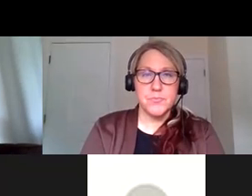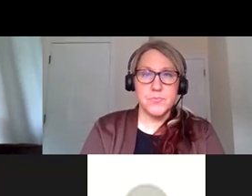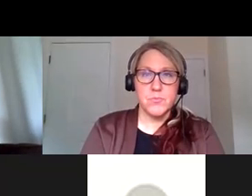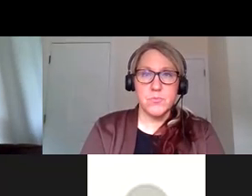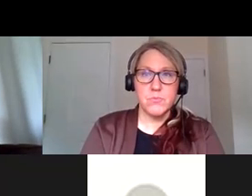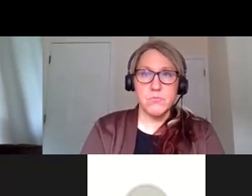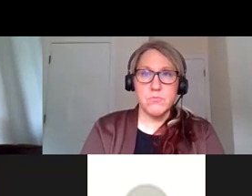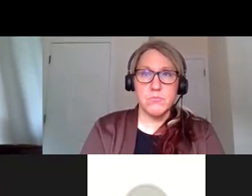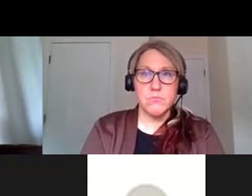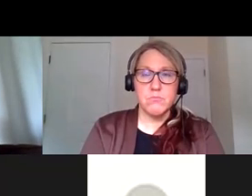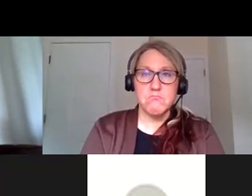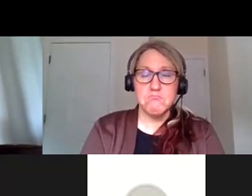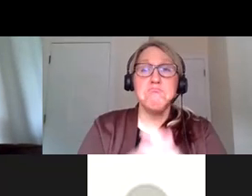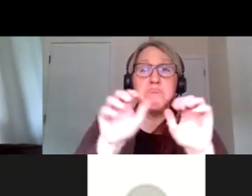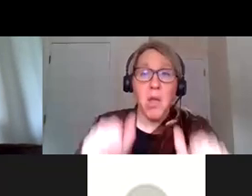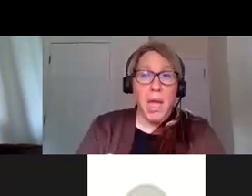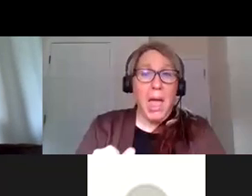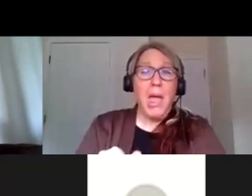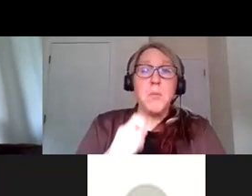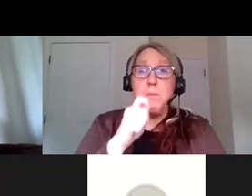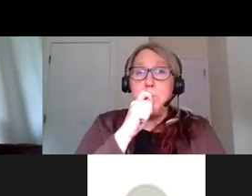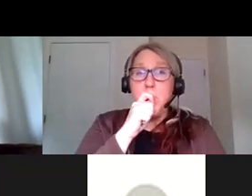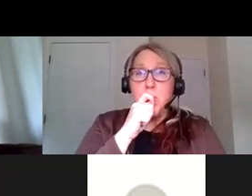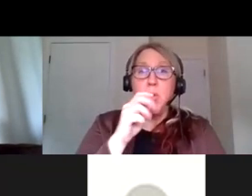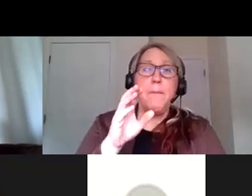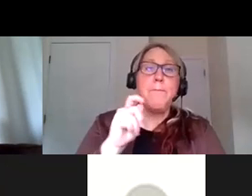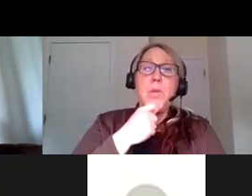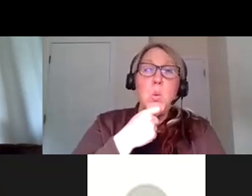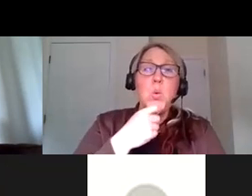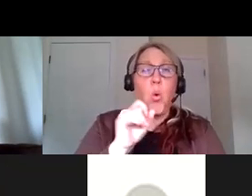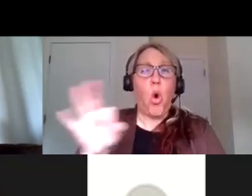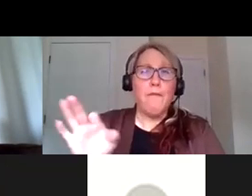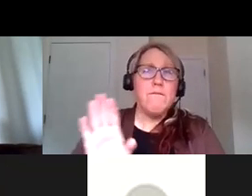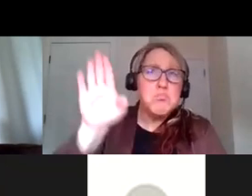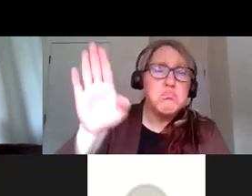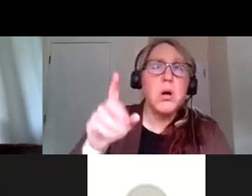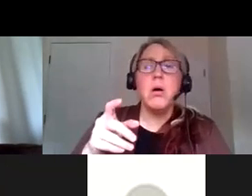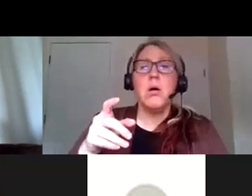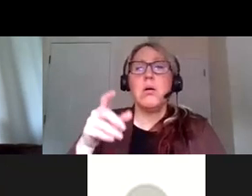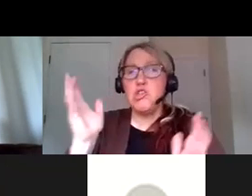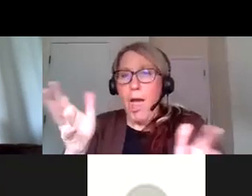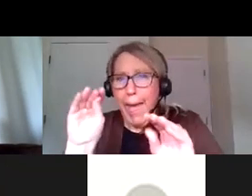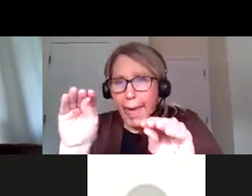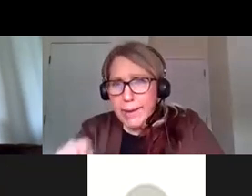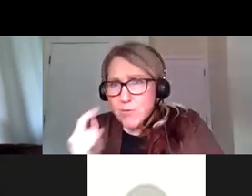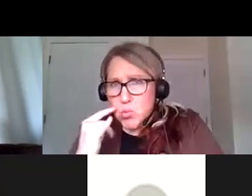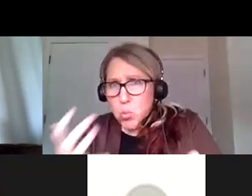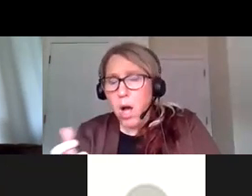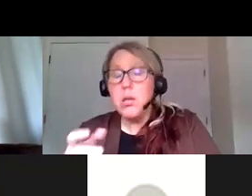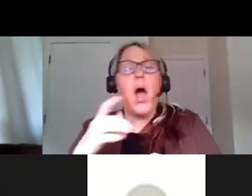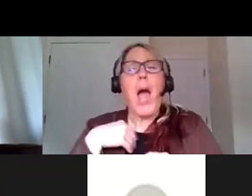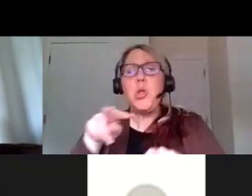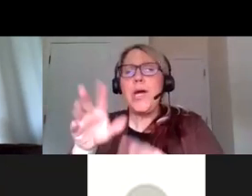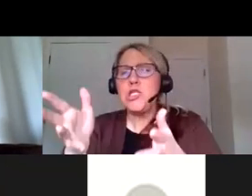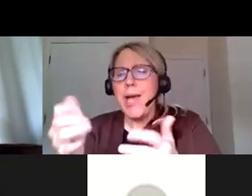You can unmute, you can type in the chat if you'd like. I'm just looking at the chat now. If you weren't able